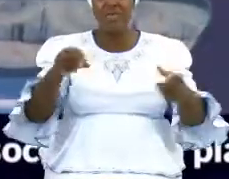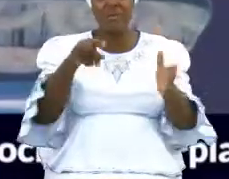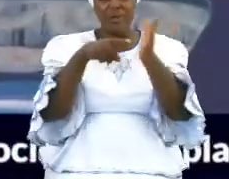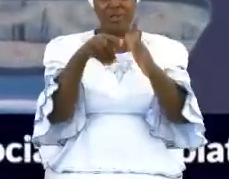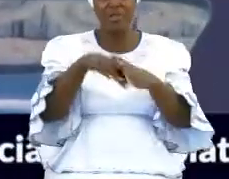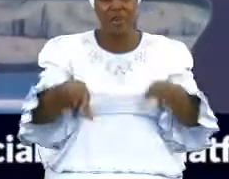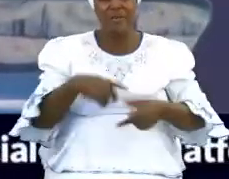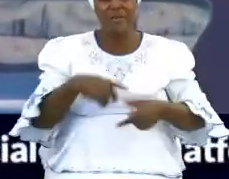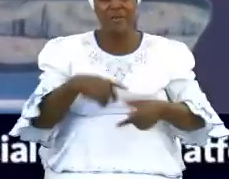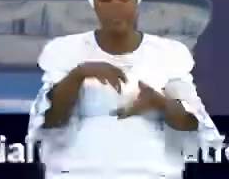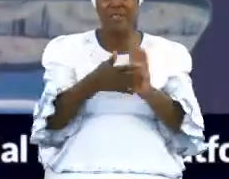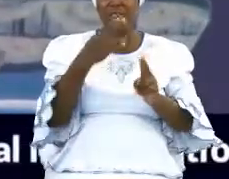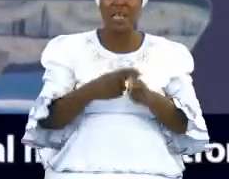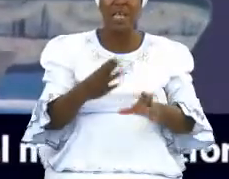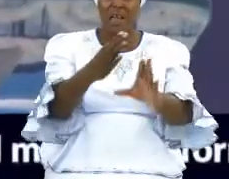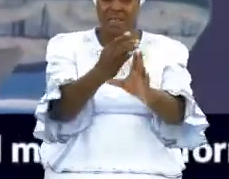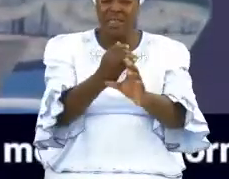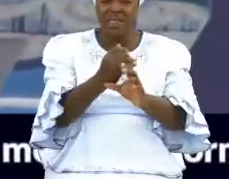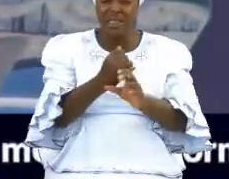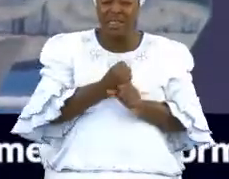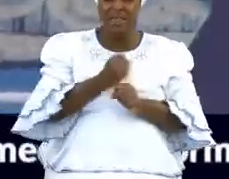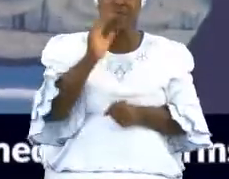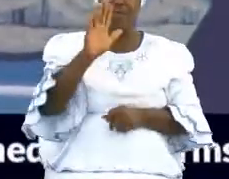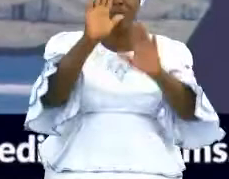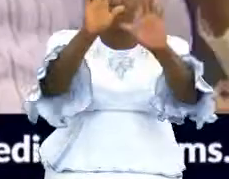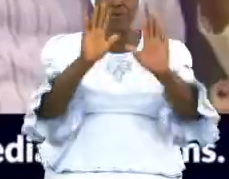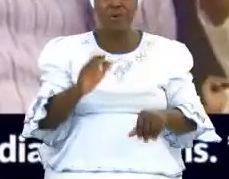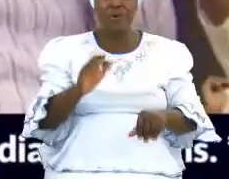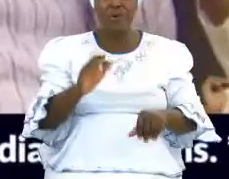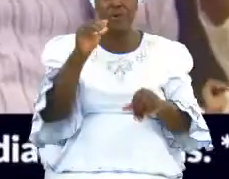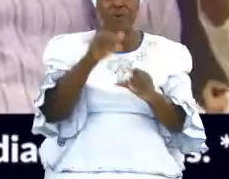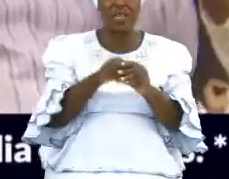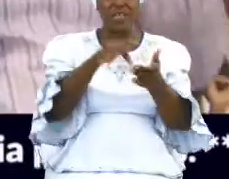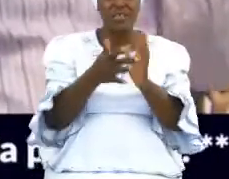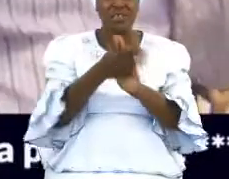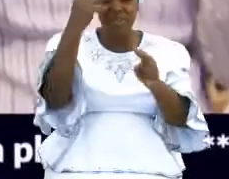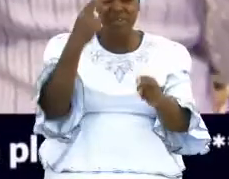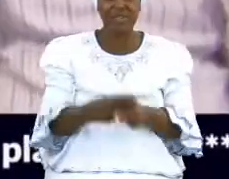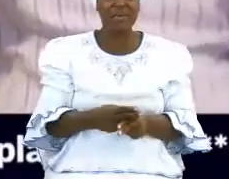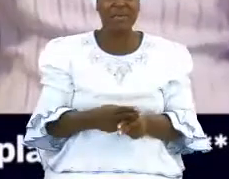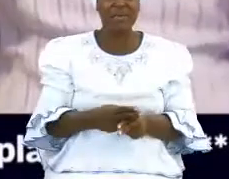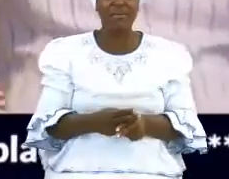life. Receive your miracle in Jesus' name.